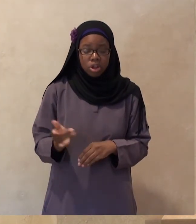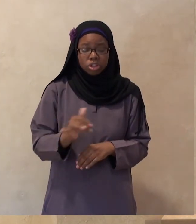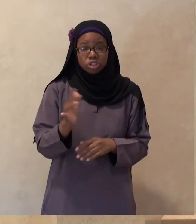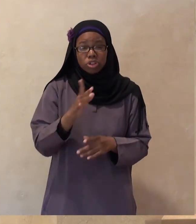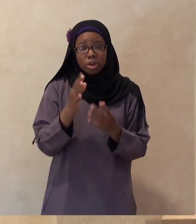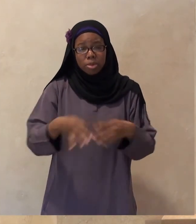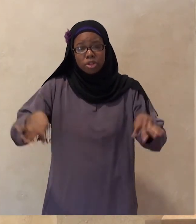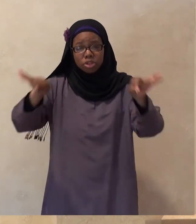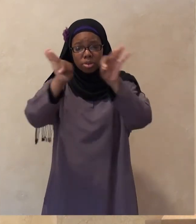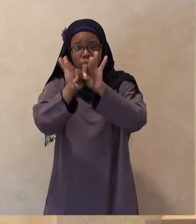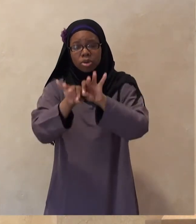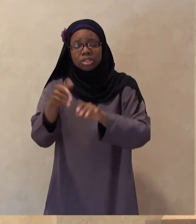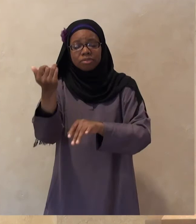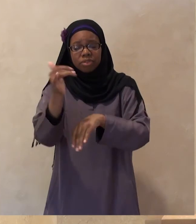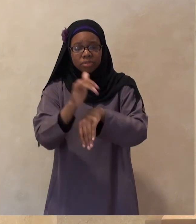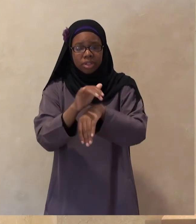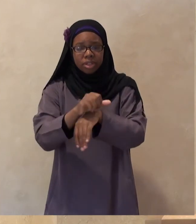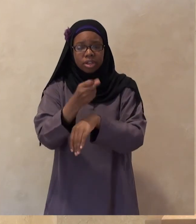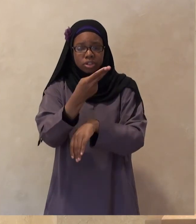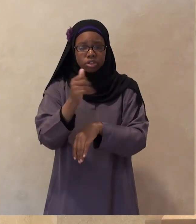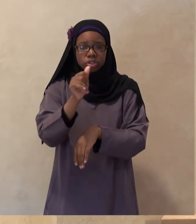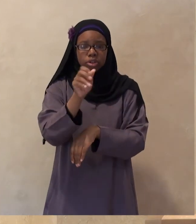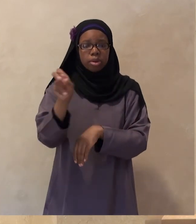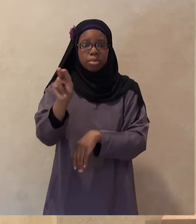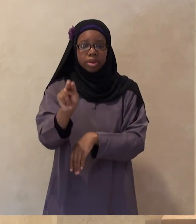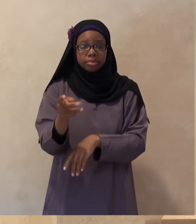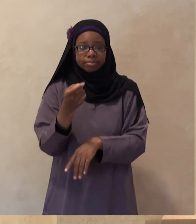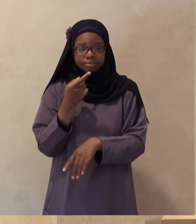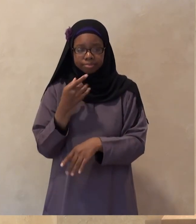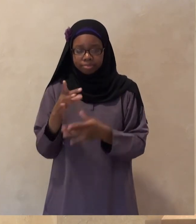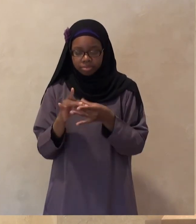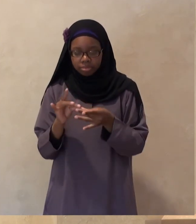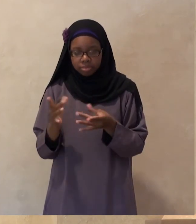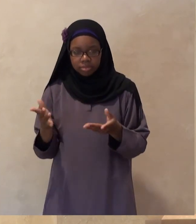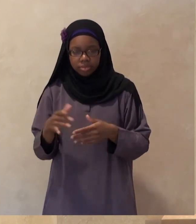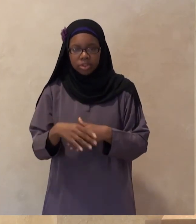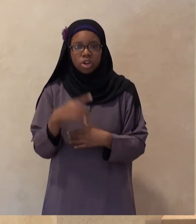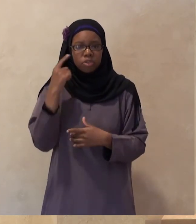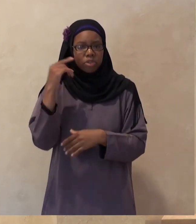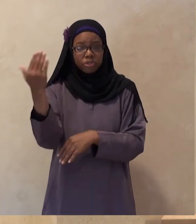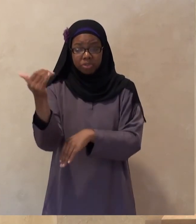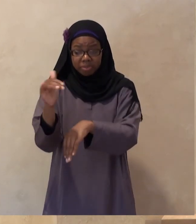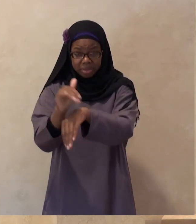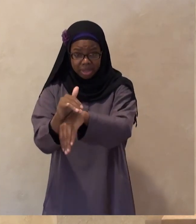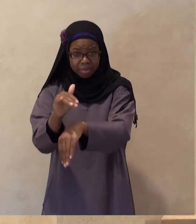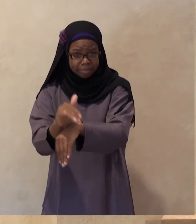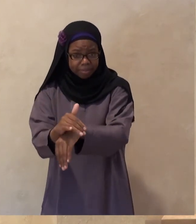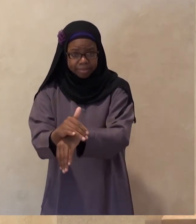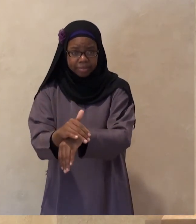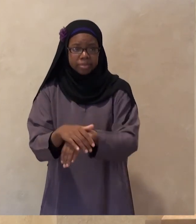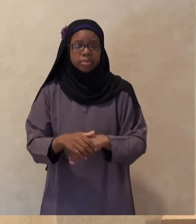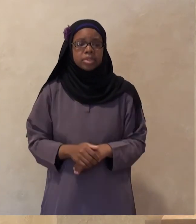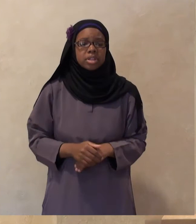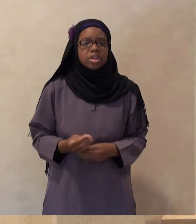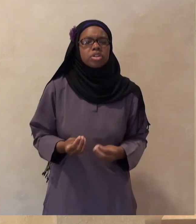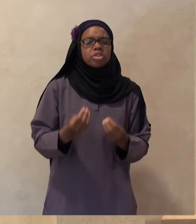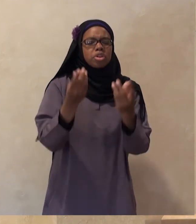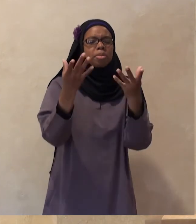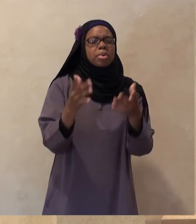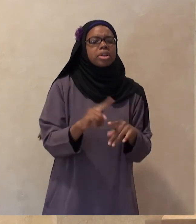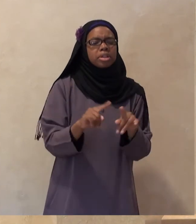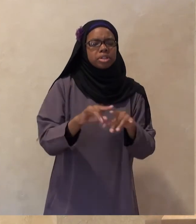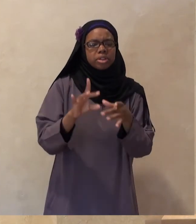15th night of Shaban. And he said that, as for the 15th night of Shaban, there are many